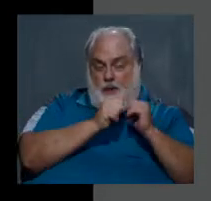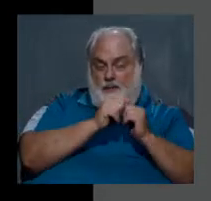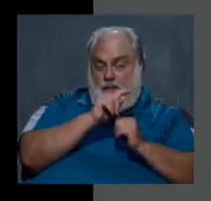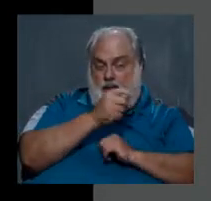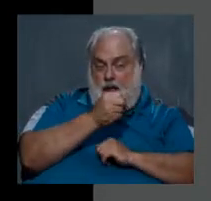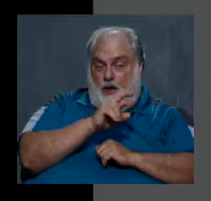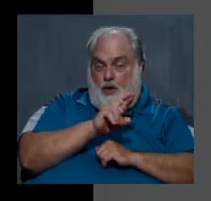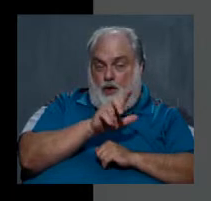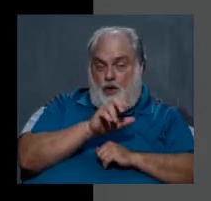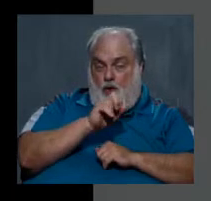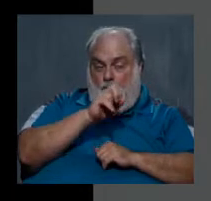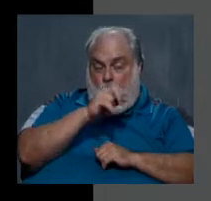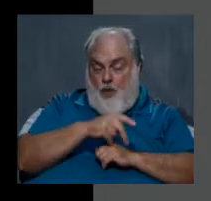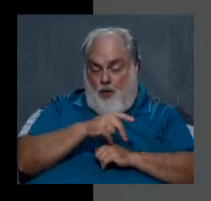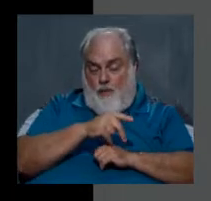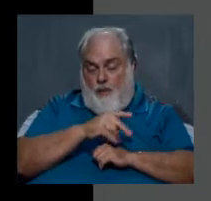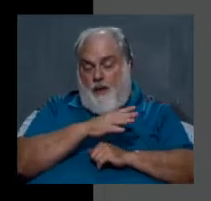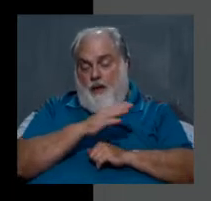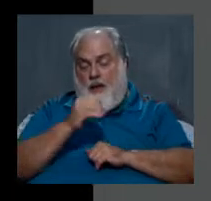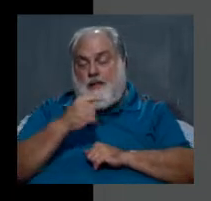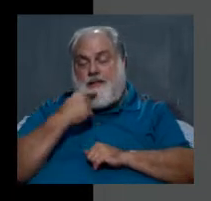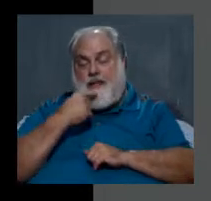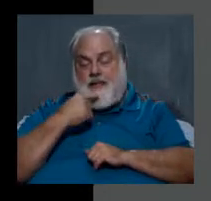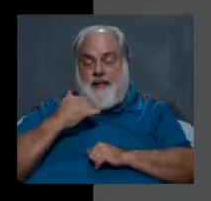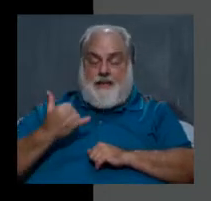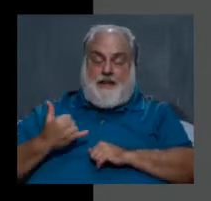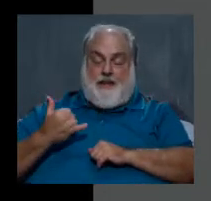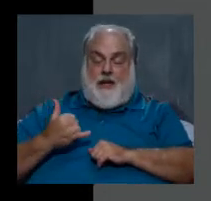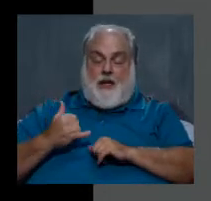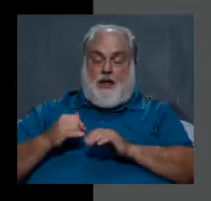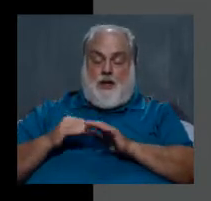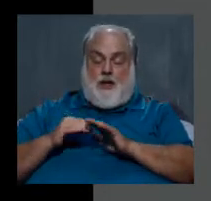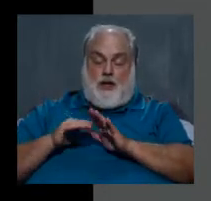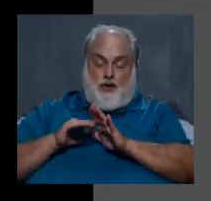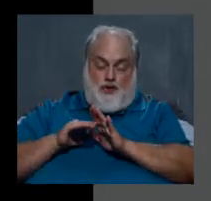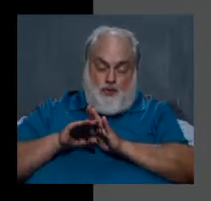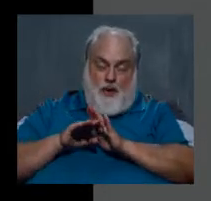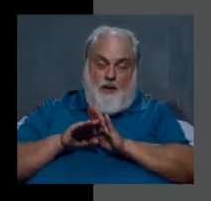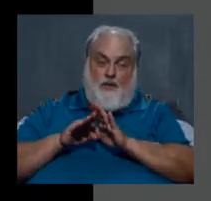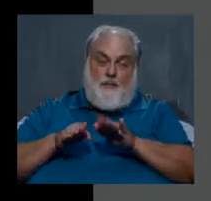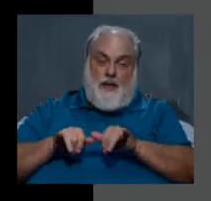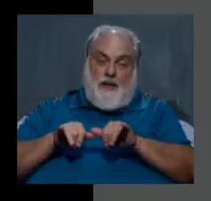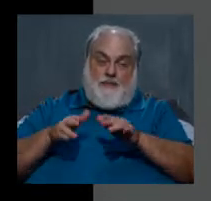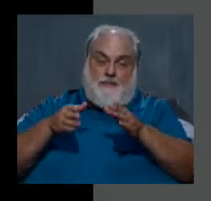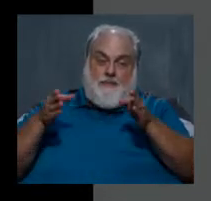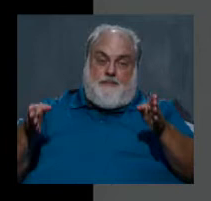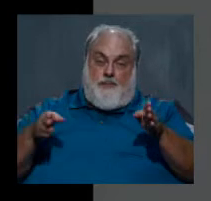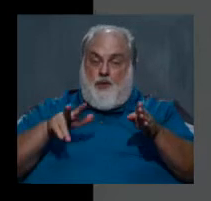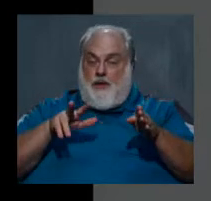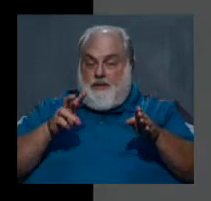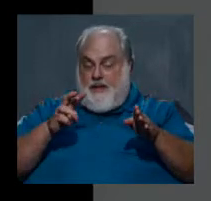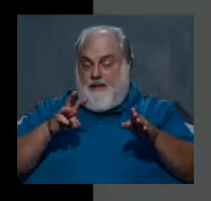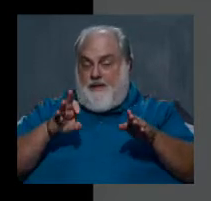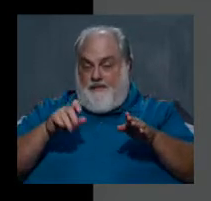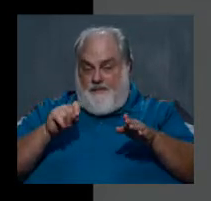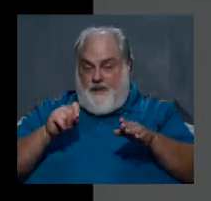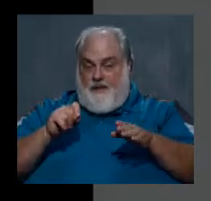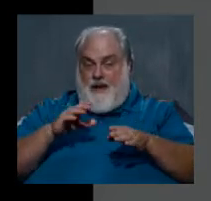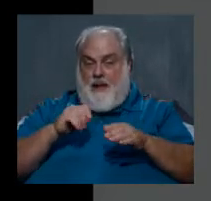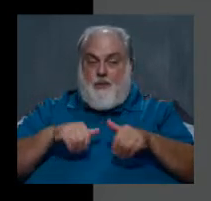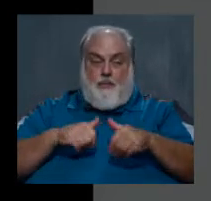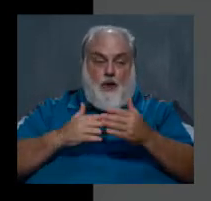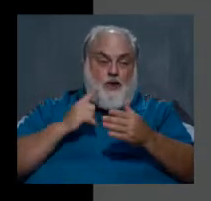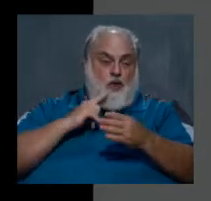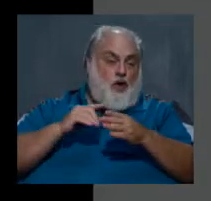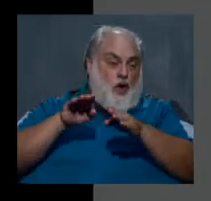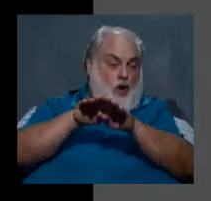Cantrell Road. The applicant states the existing driveway will be expanded to allow 36 feet of pavement. The applicant proposes to close one of